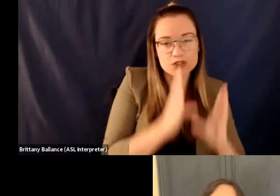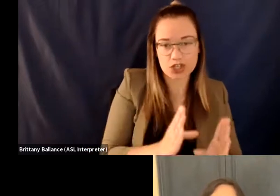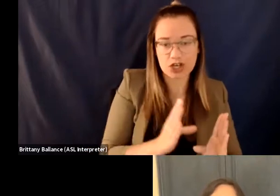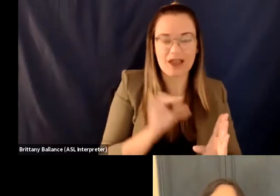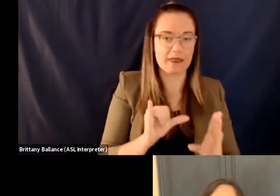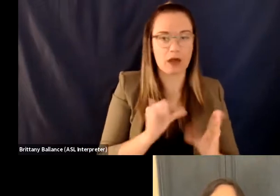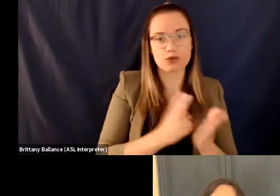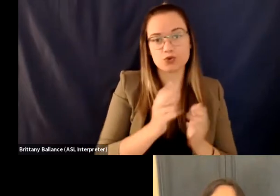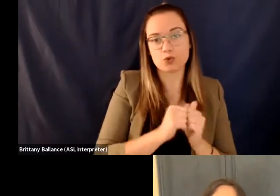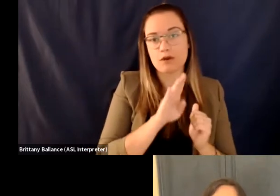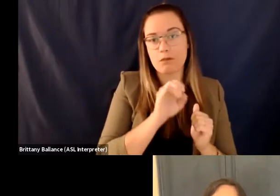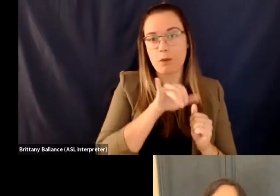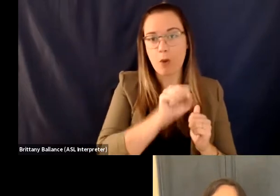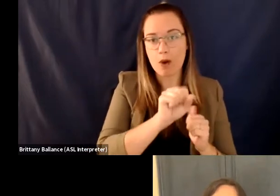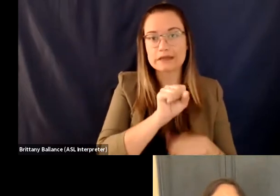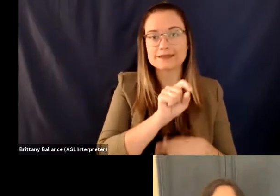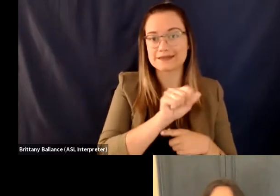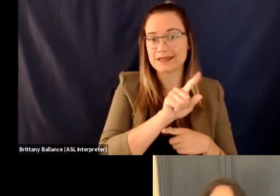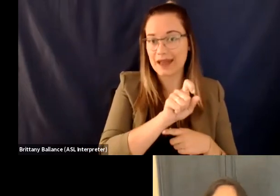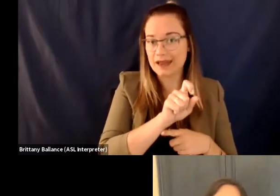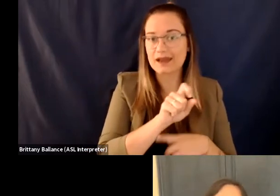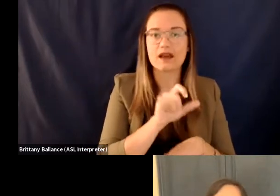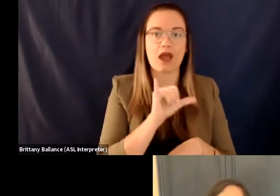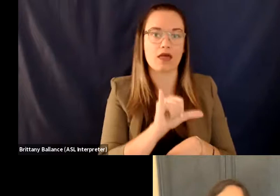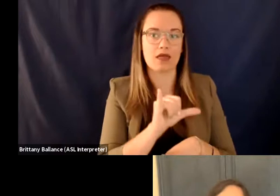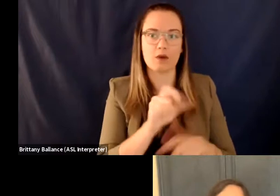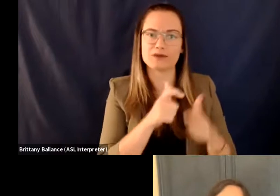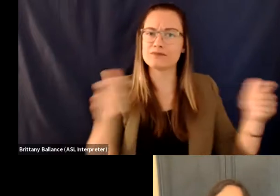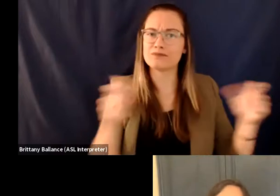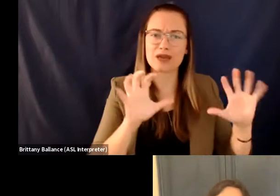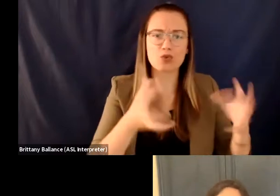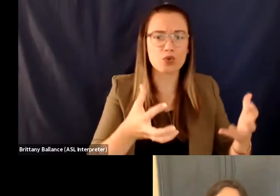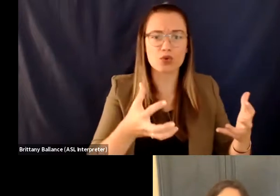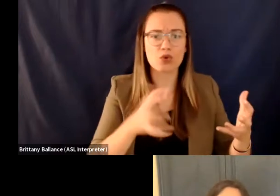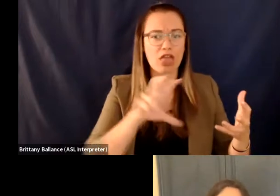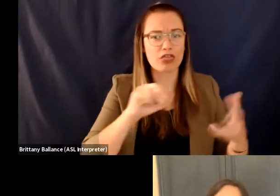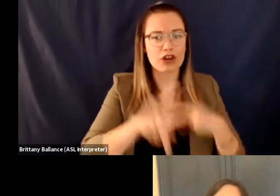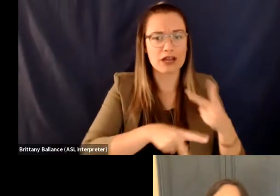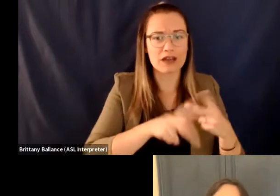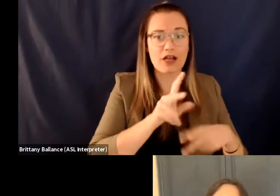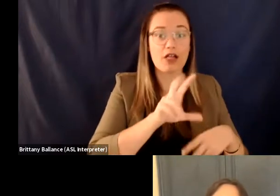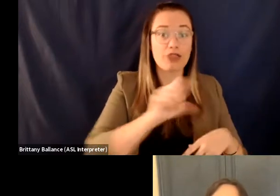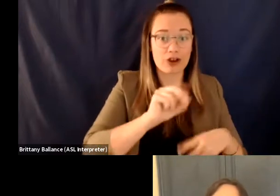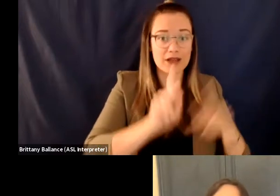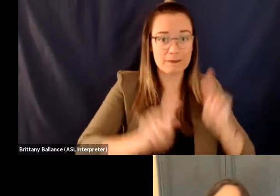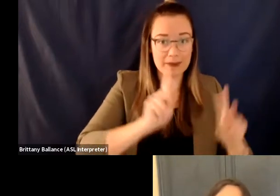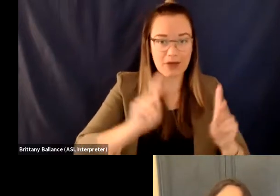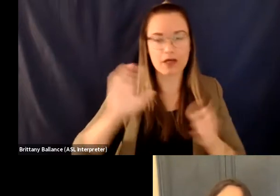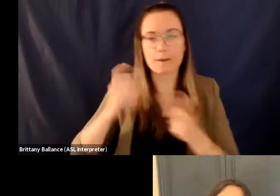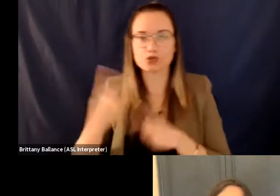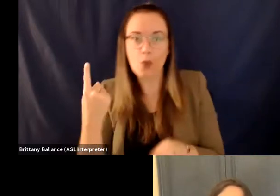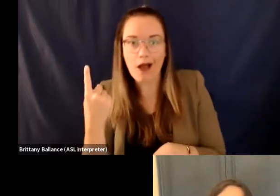I think I kind of naturally, this was a much bigger crew. It was a crew of 30 people as opposed to one.